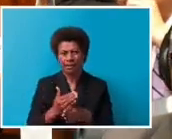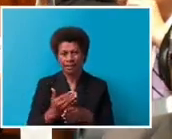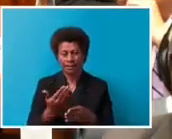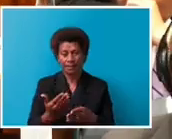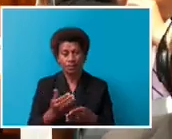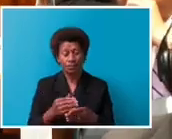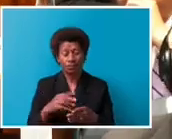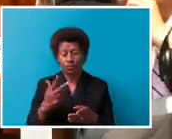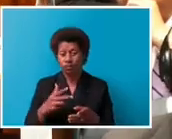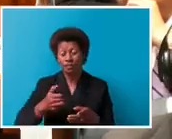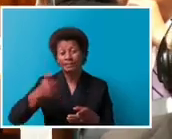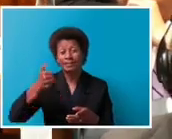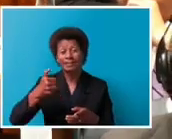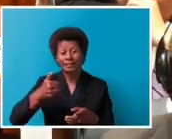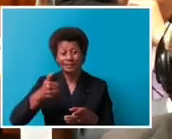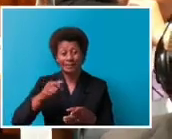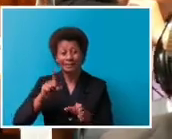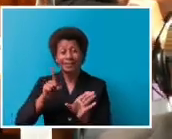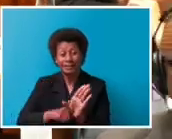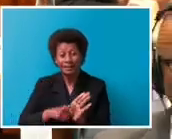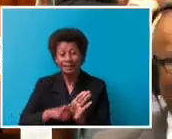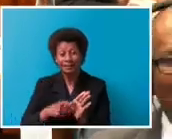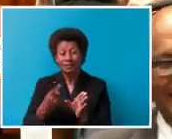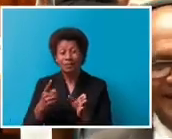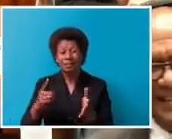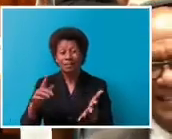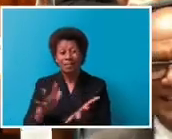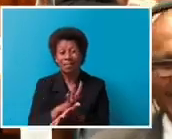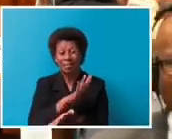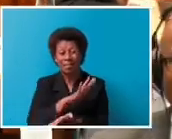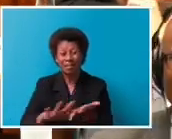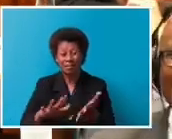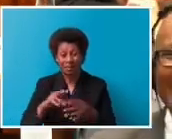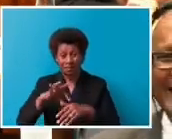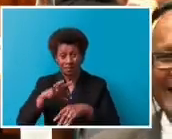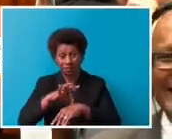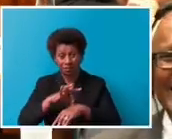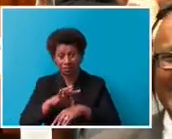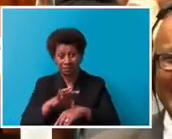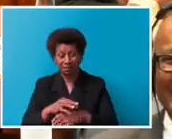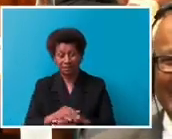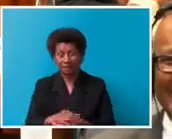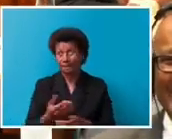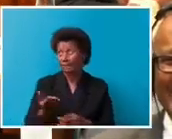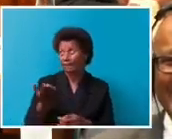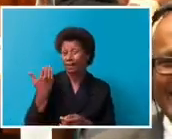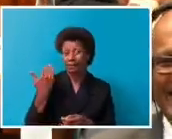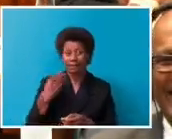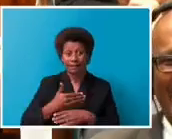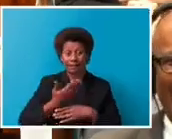of 16 years in the health infrastructure. I was in Kandavu, Mr. Speaker said the other day,